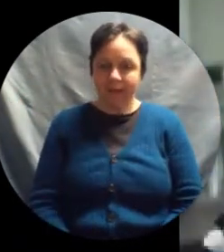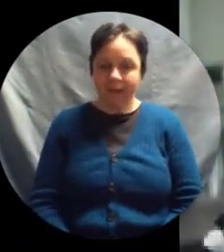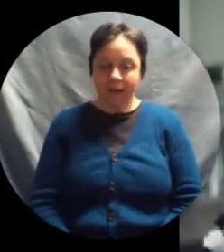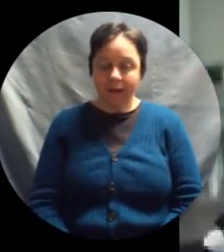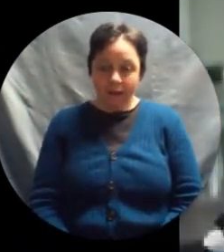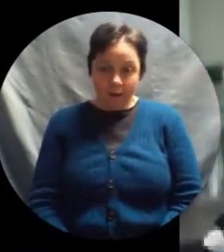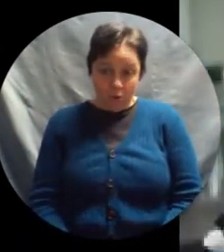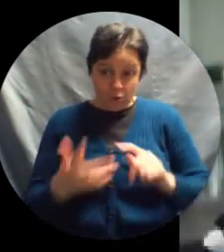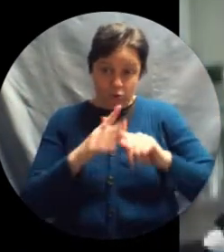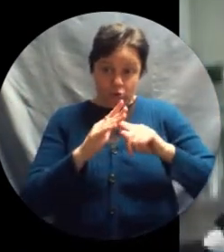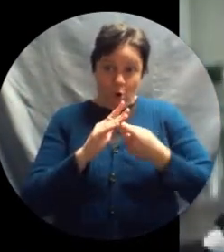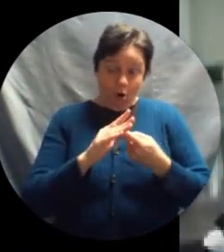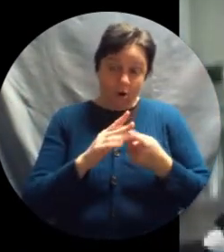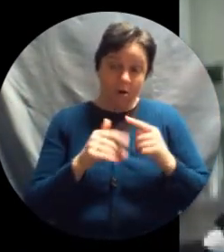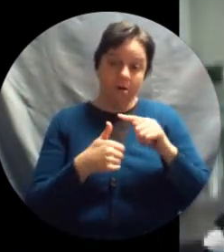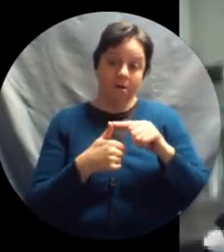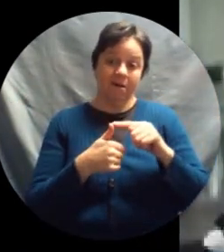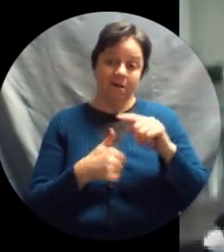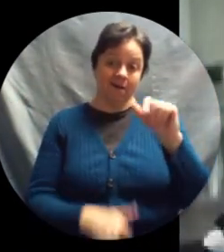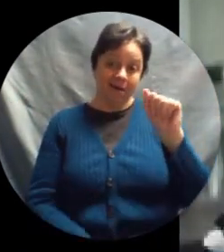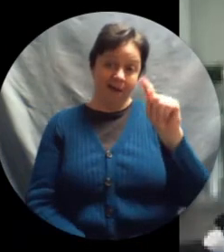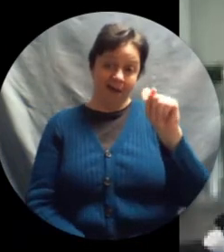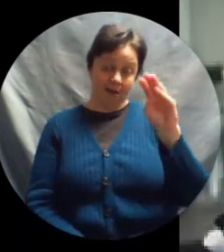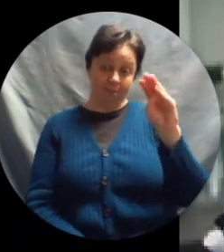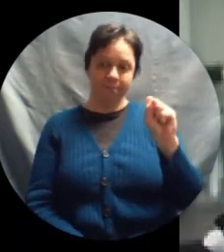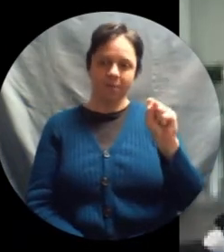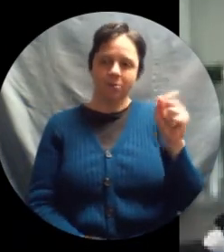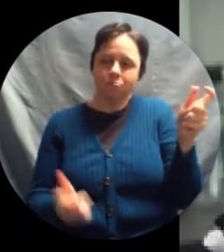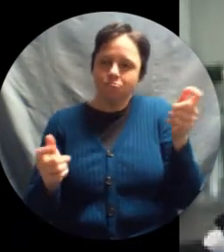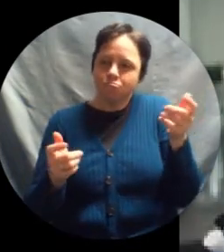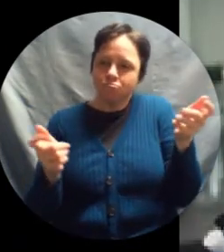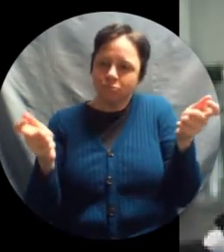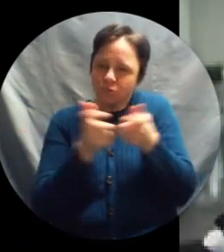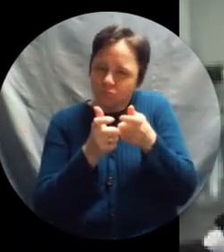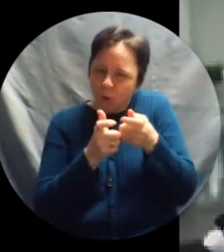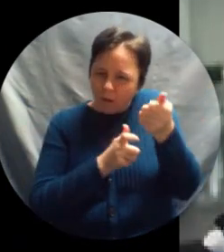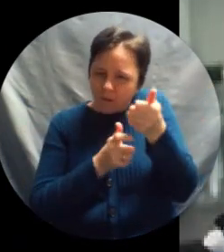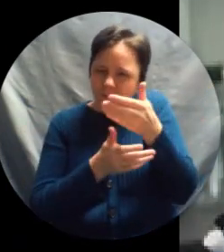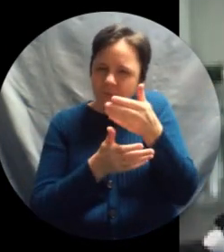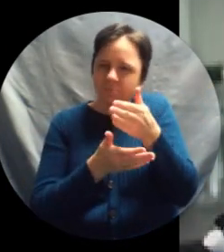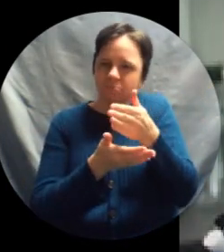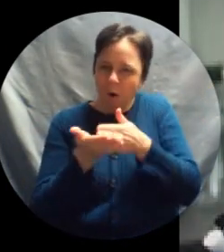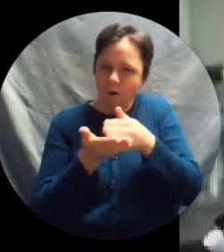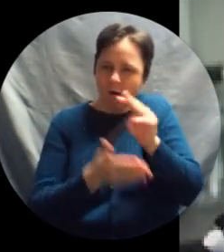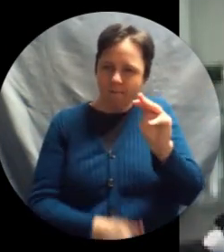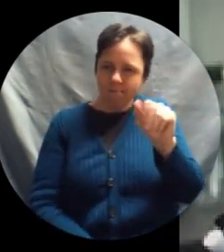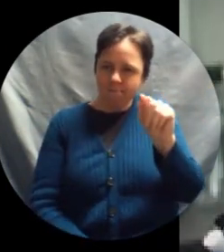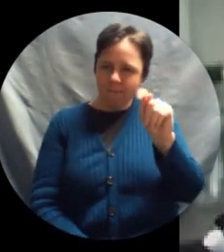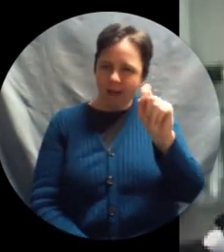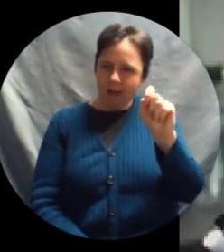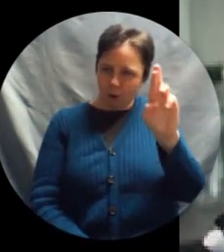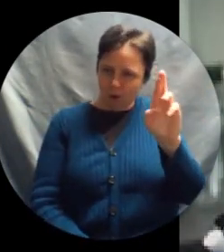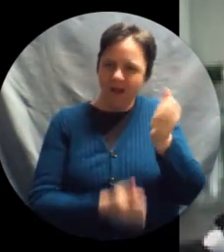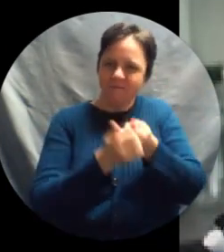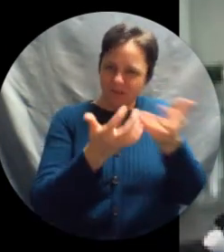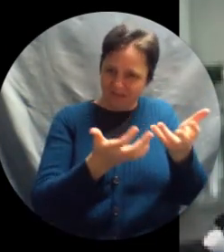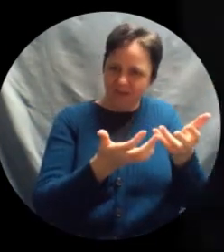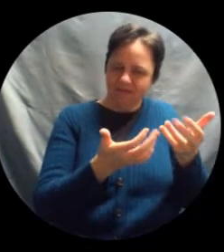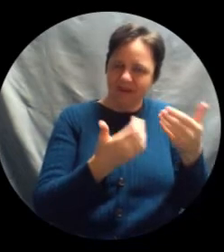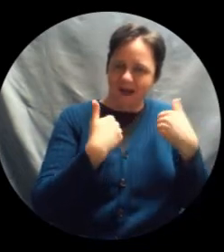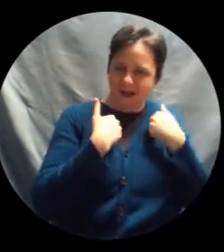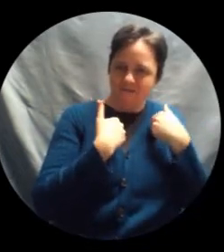start, the atom is the smallest, most basic structure of matter. Again, everything that is matter is made up of